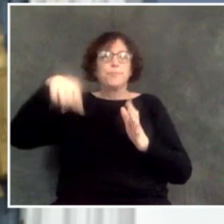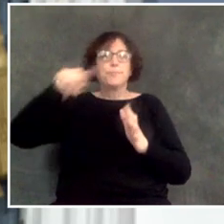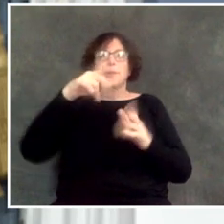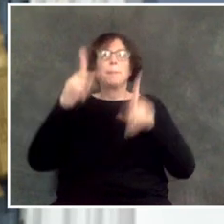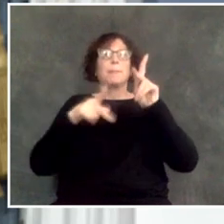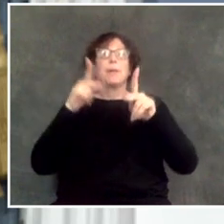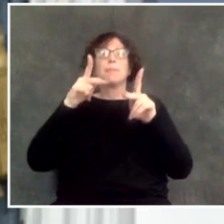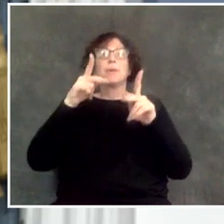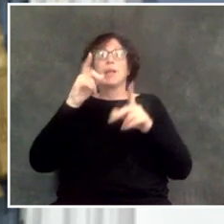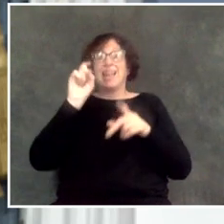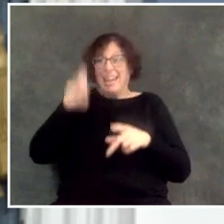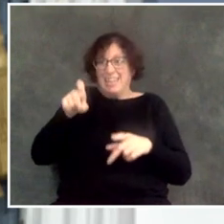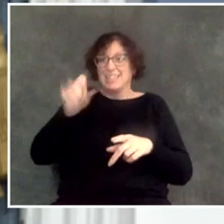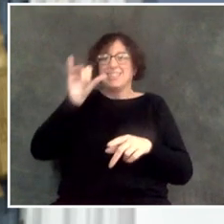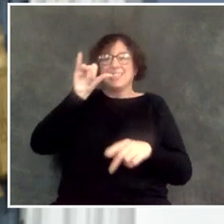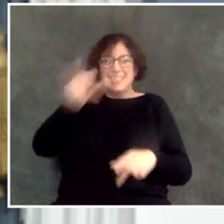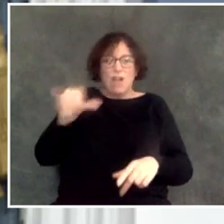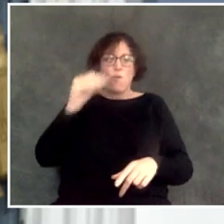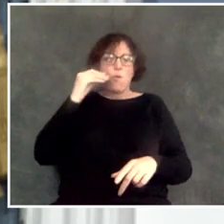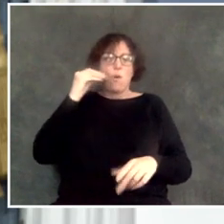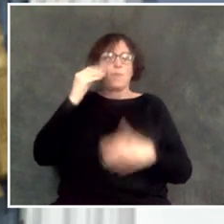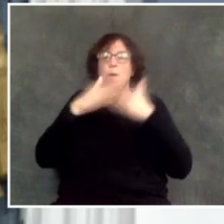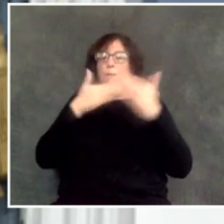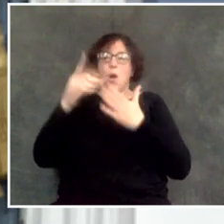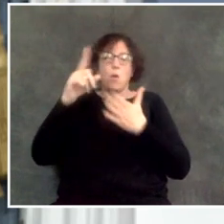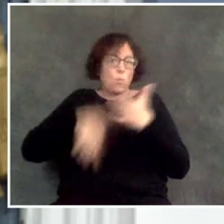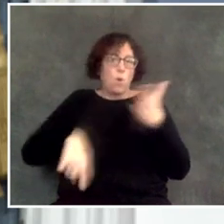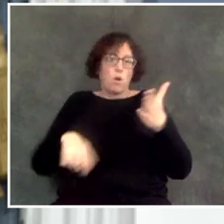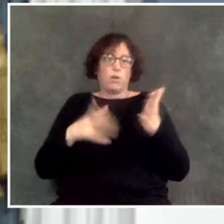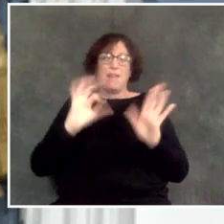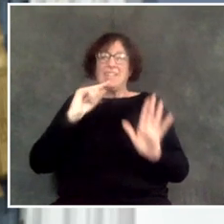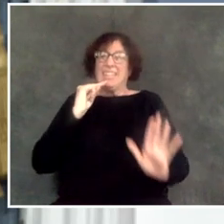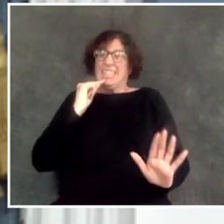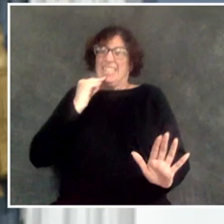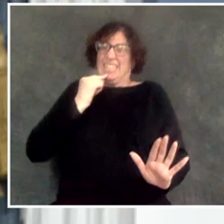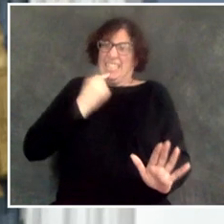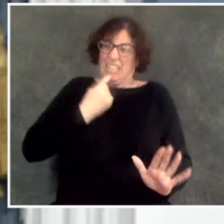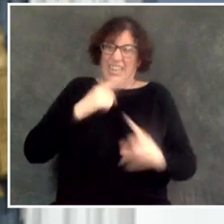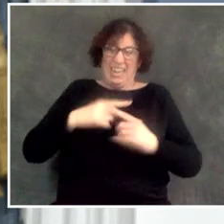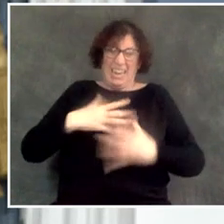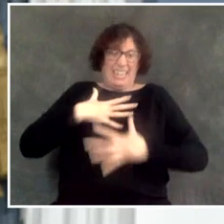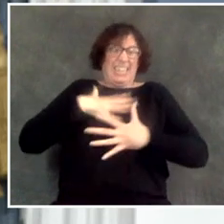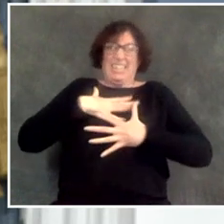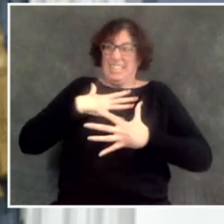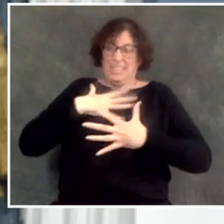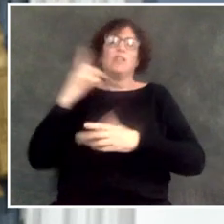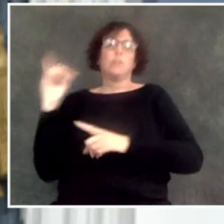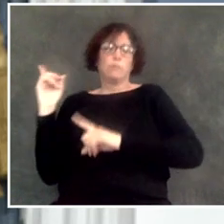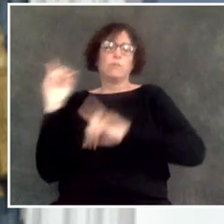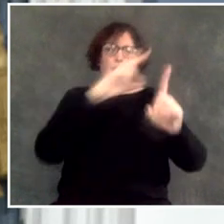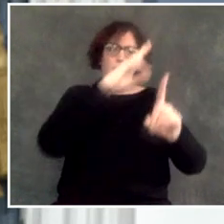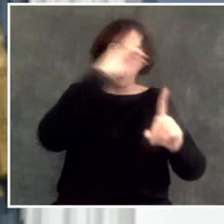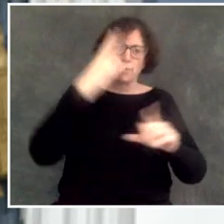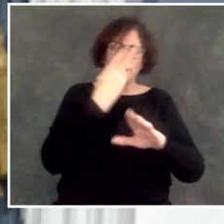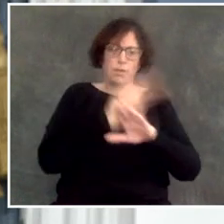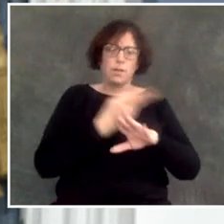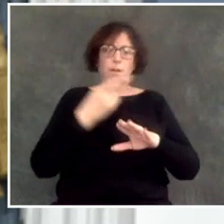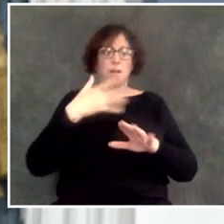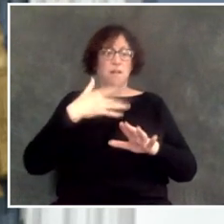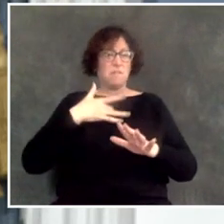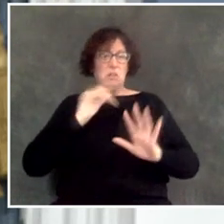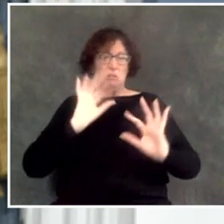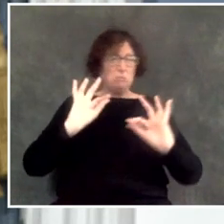to remind folks that 80% of the individuals who do contract COVID-19 will have a